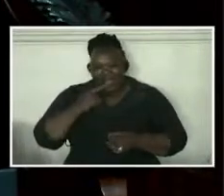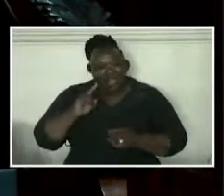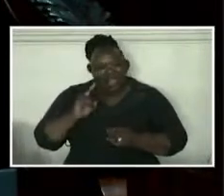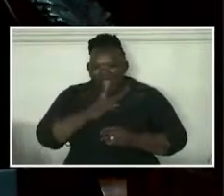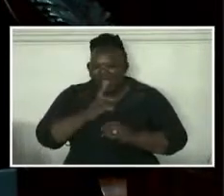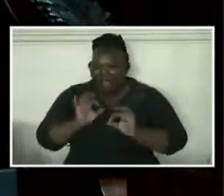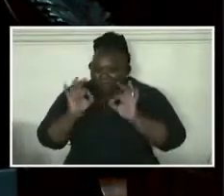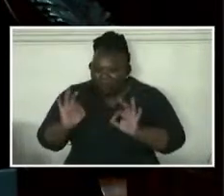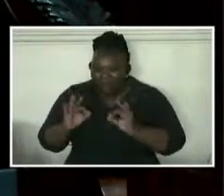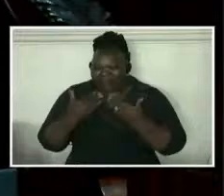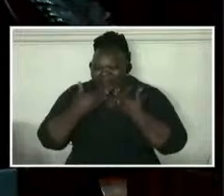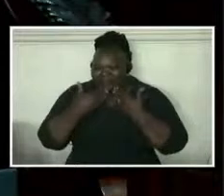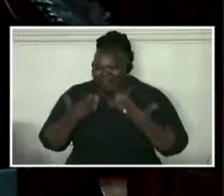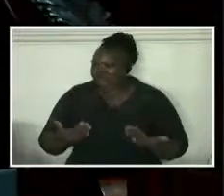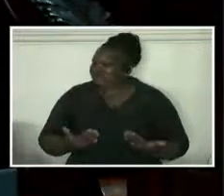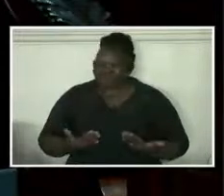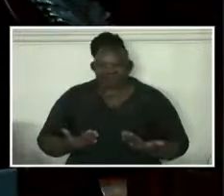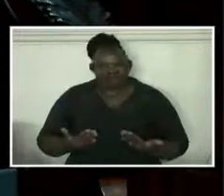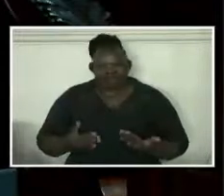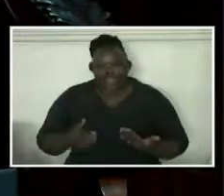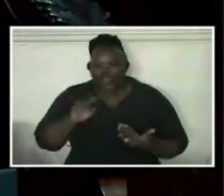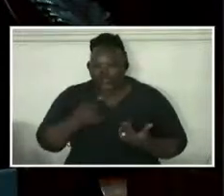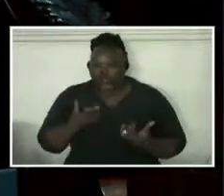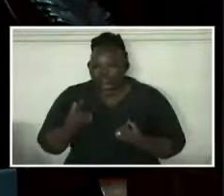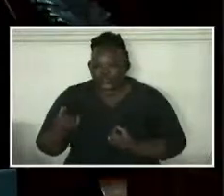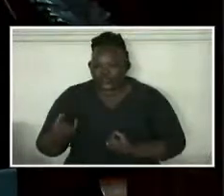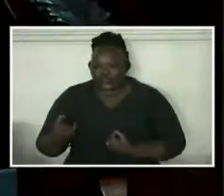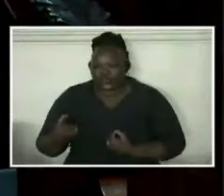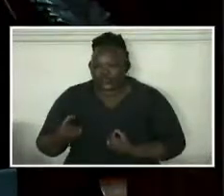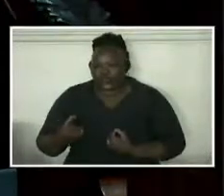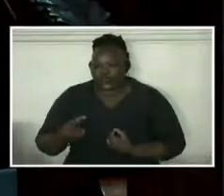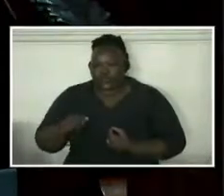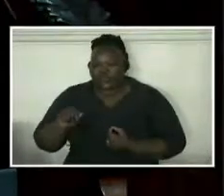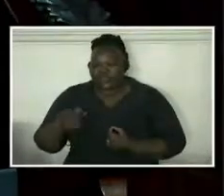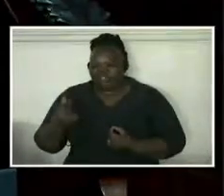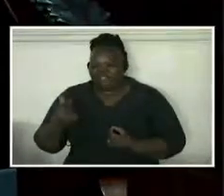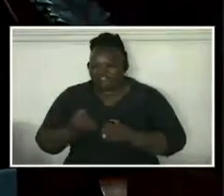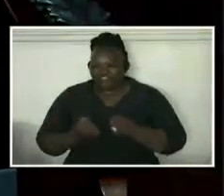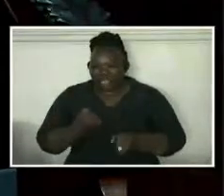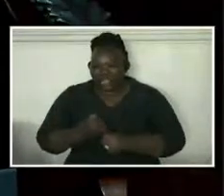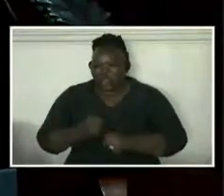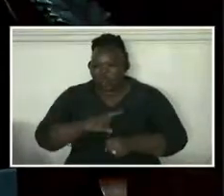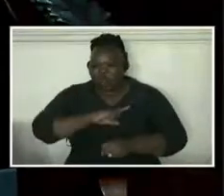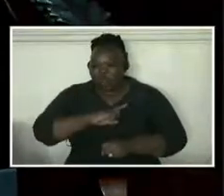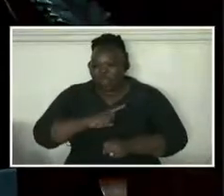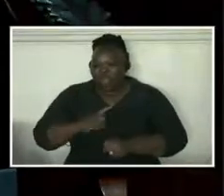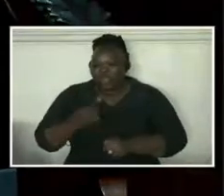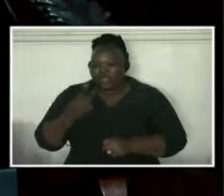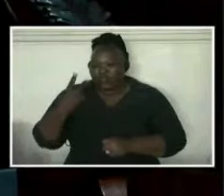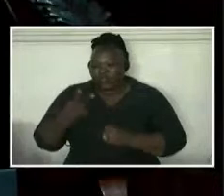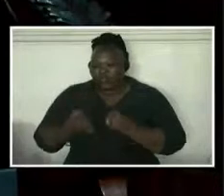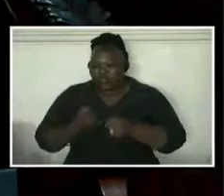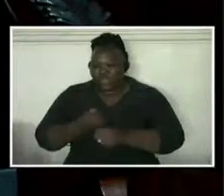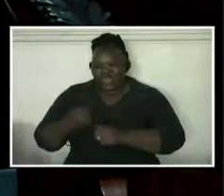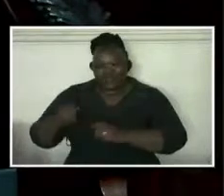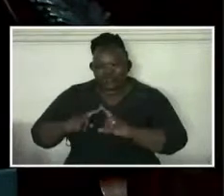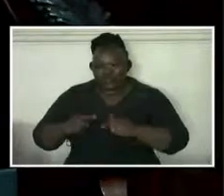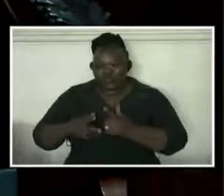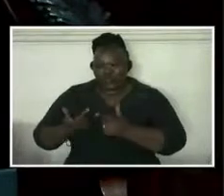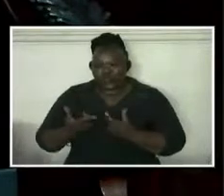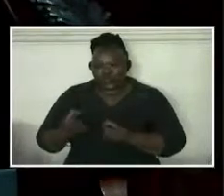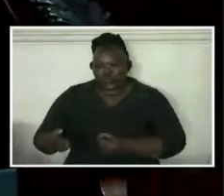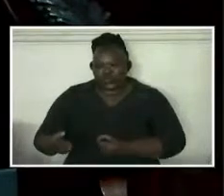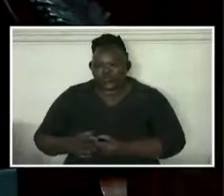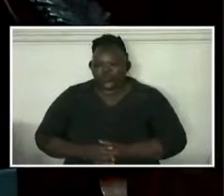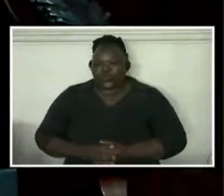thanked and recognized and this is what we are going to be doing this financial year because in the past two years we were not able to do so in the same